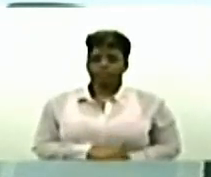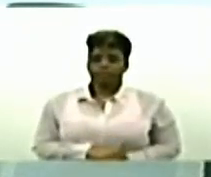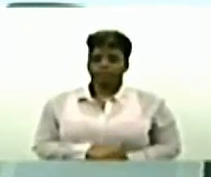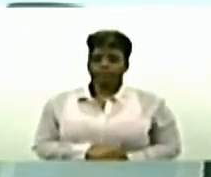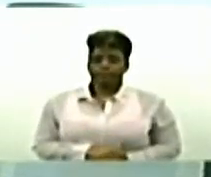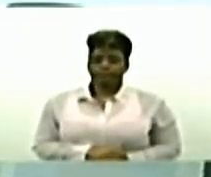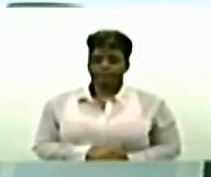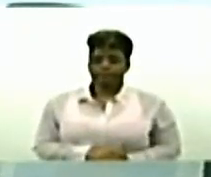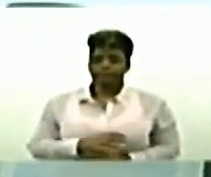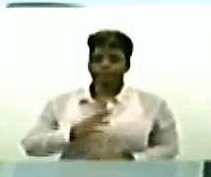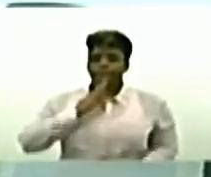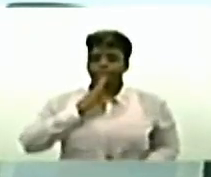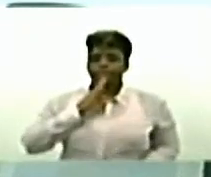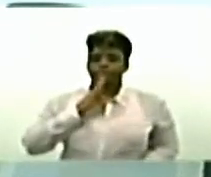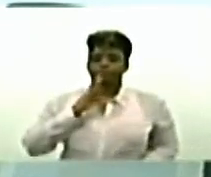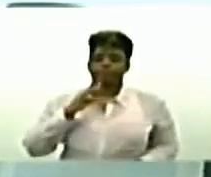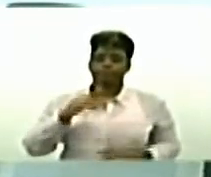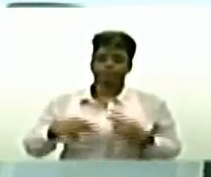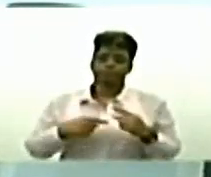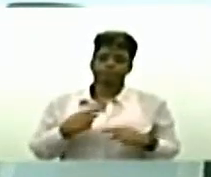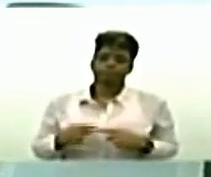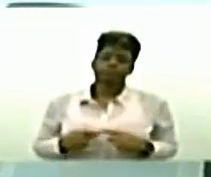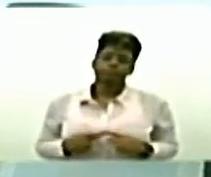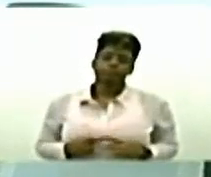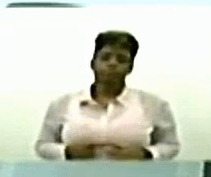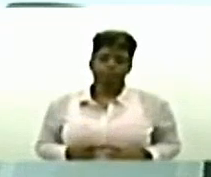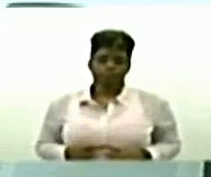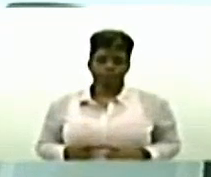And we talk about